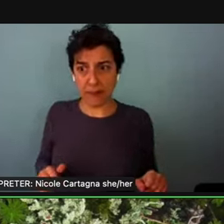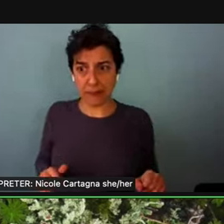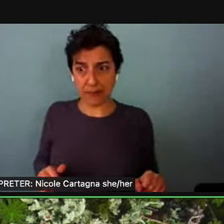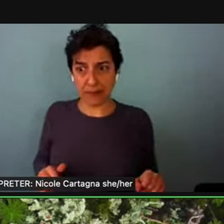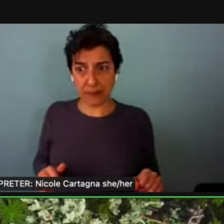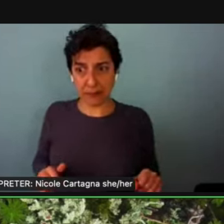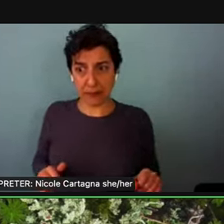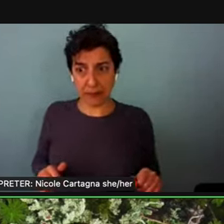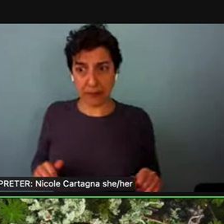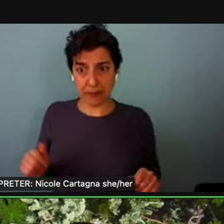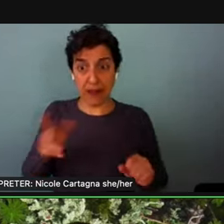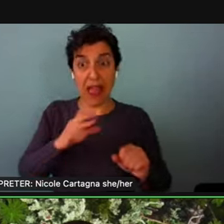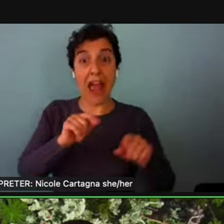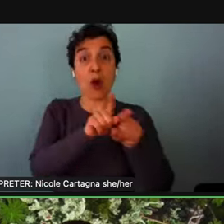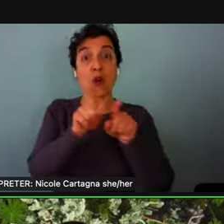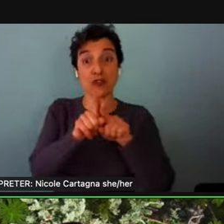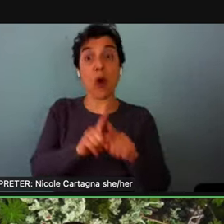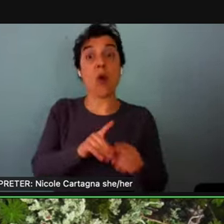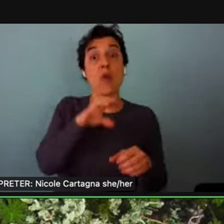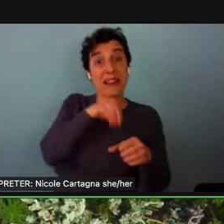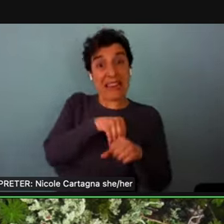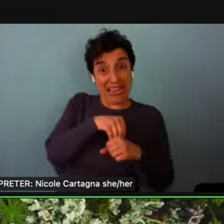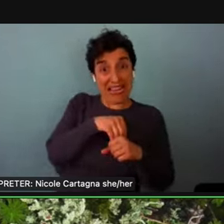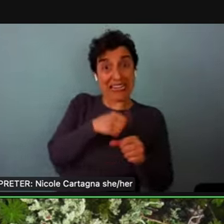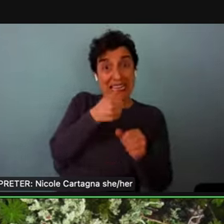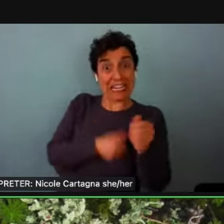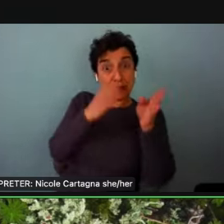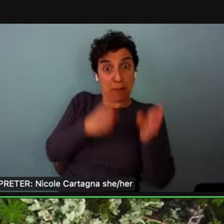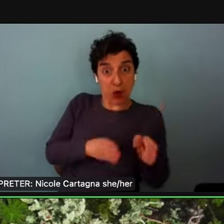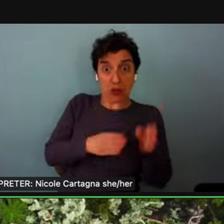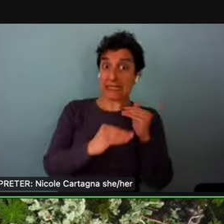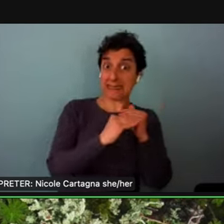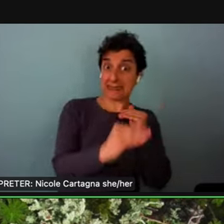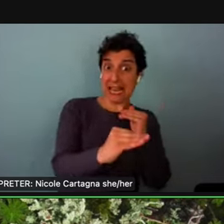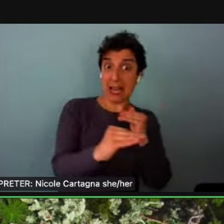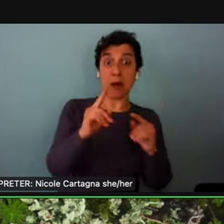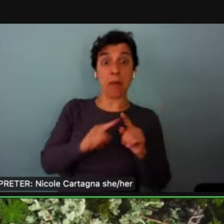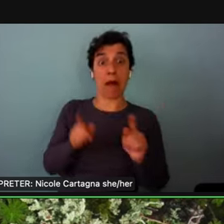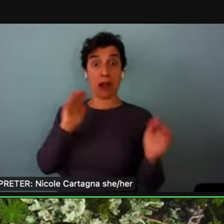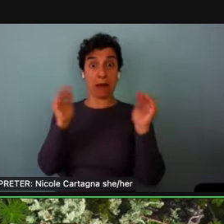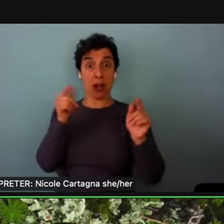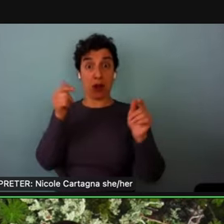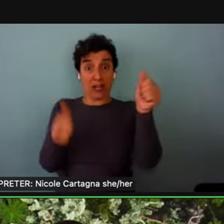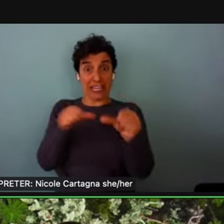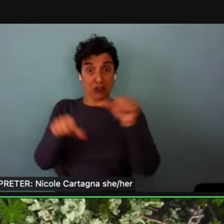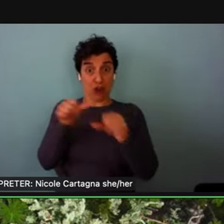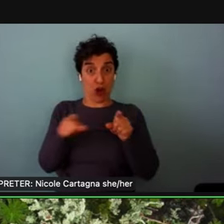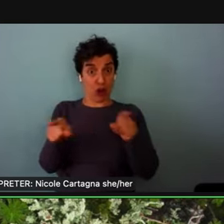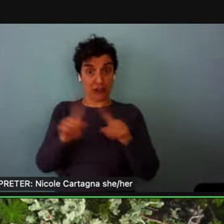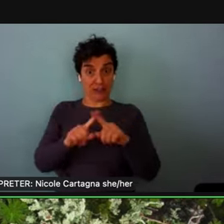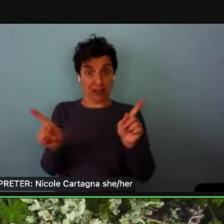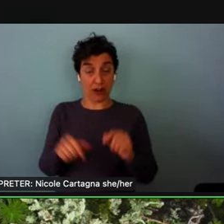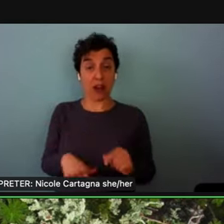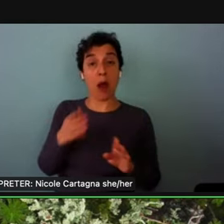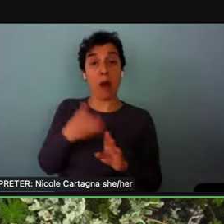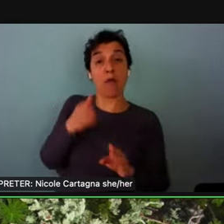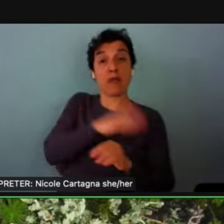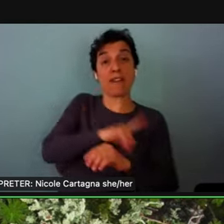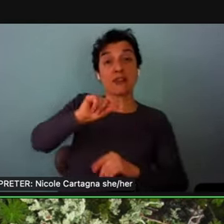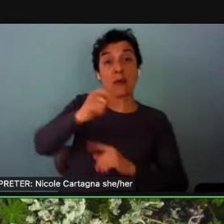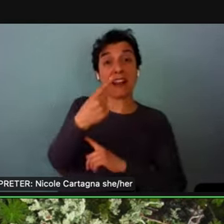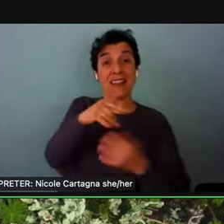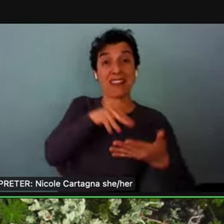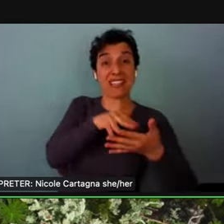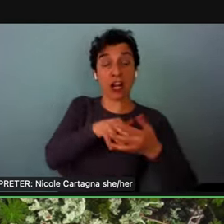and actually quite stable within an individual. Our previous 2011 study found that at a group level, when we